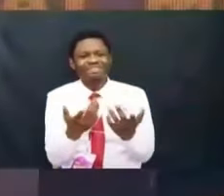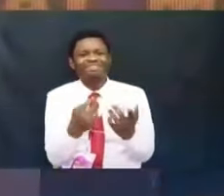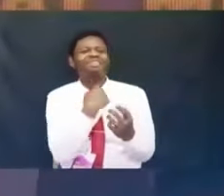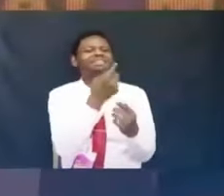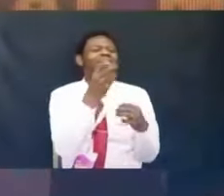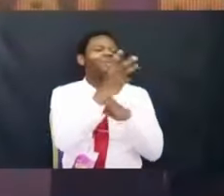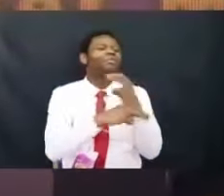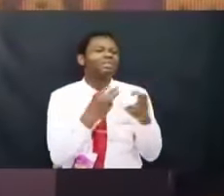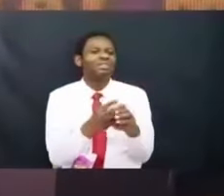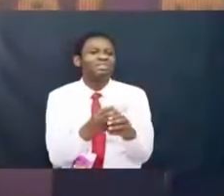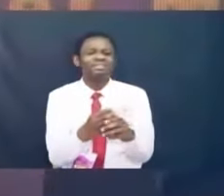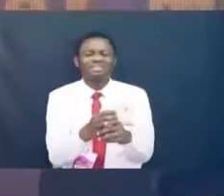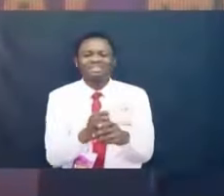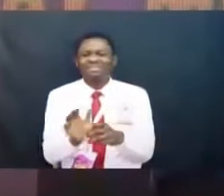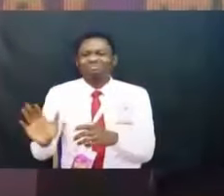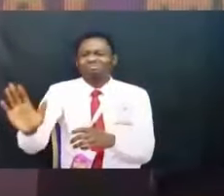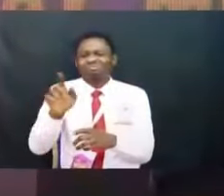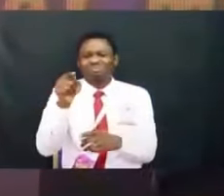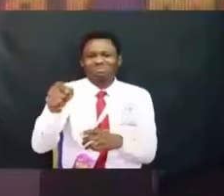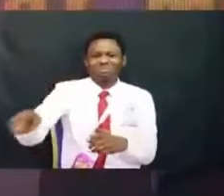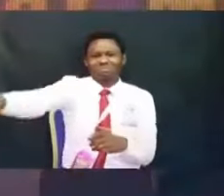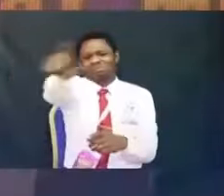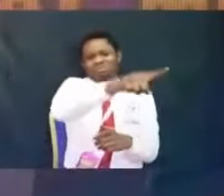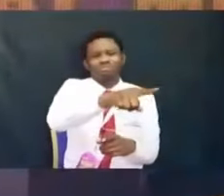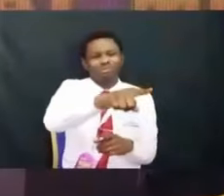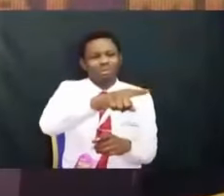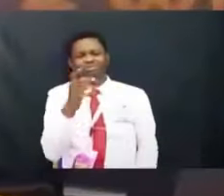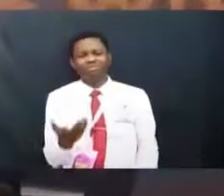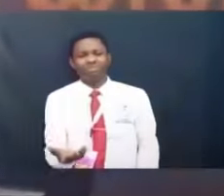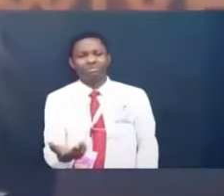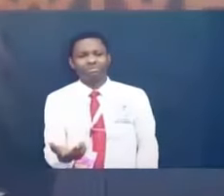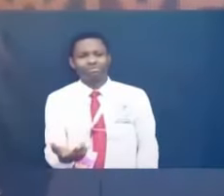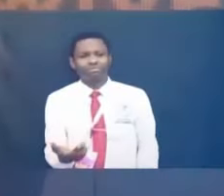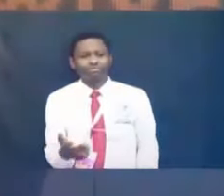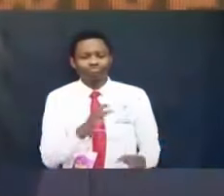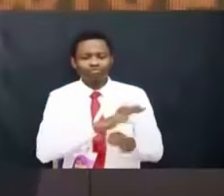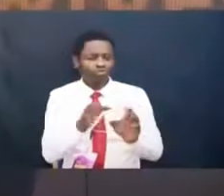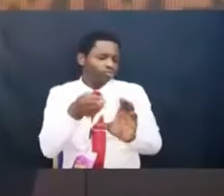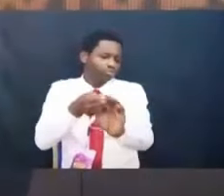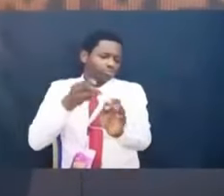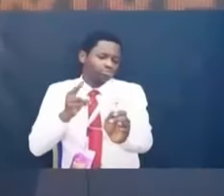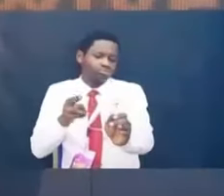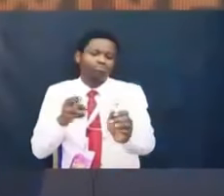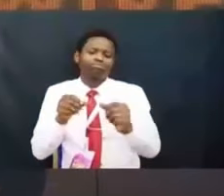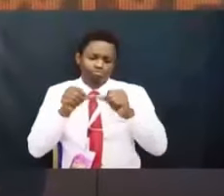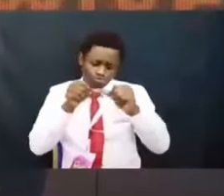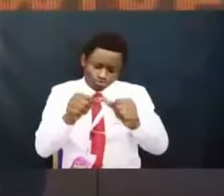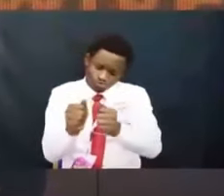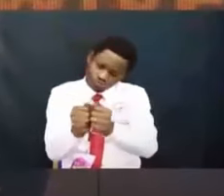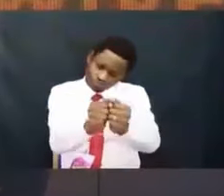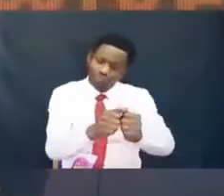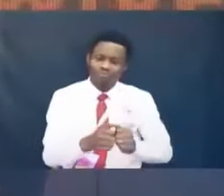whole world, these people. Meanwhile, you are a pastor. Don't withdraw from us.